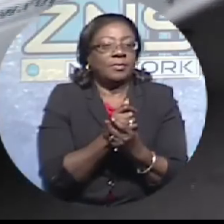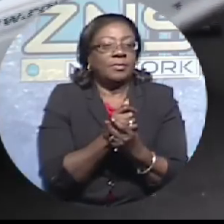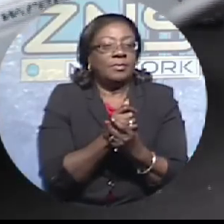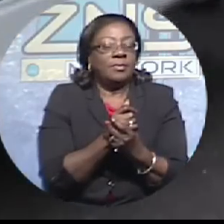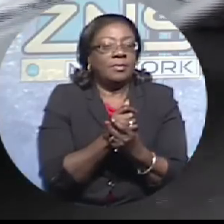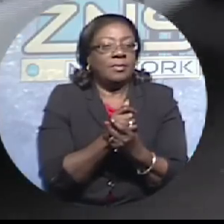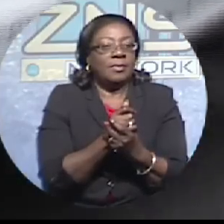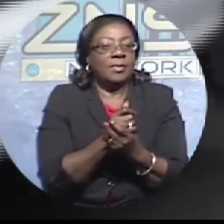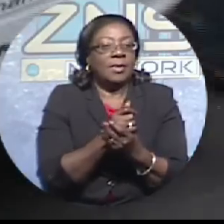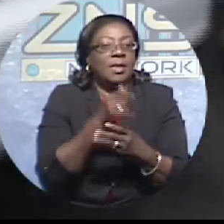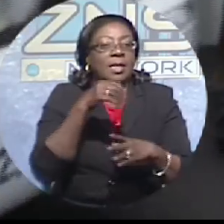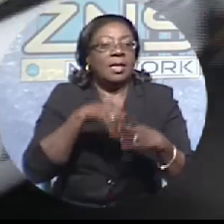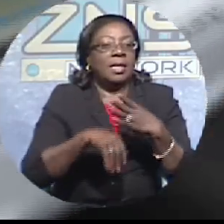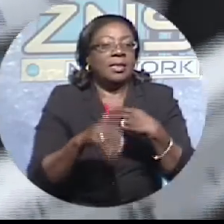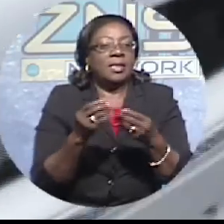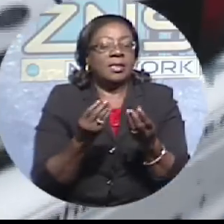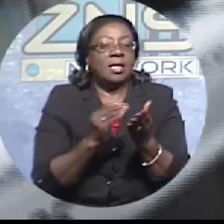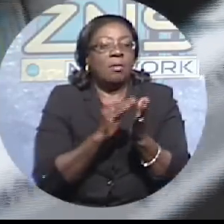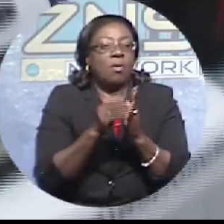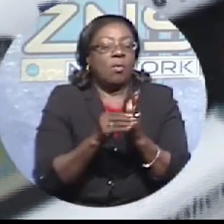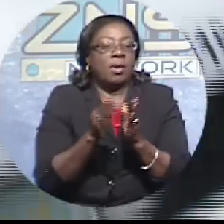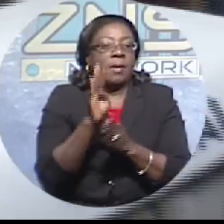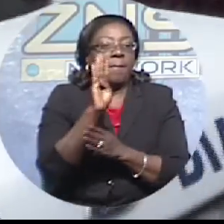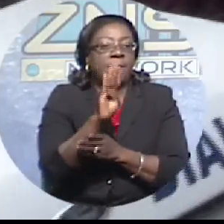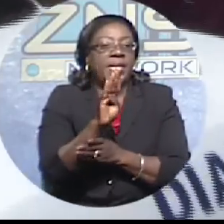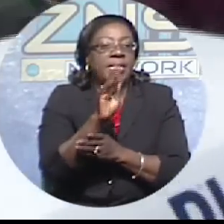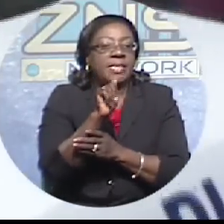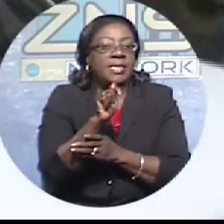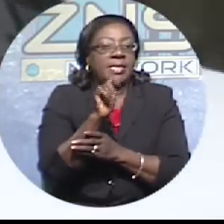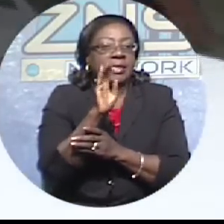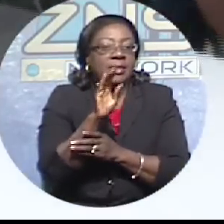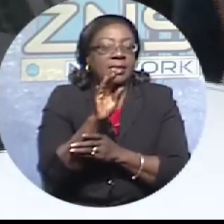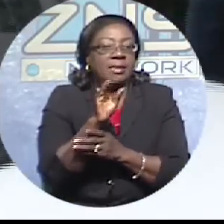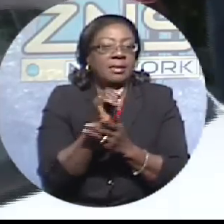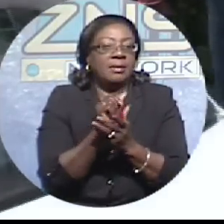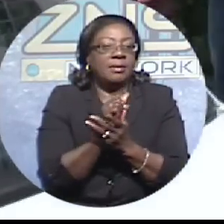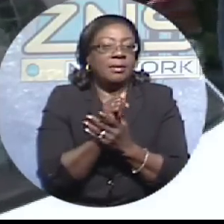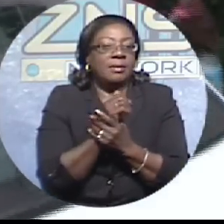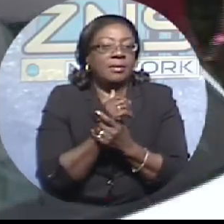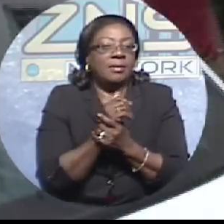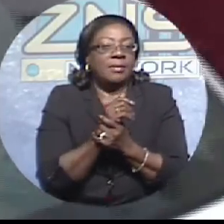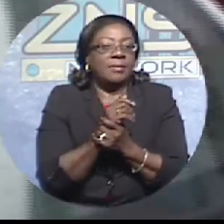Thanks, Keishla. In just a matter of moments, BTC will officially flip this.